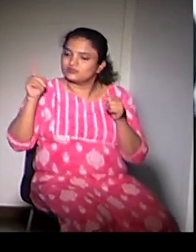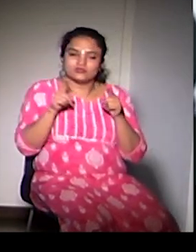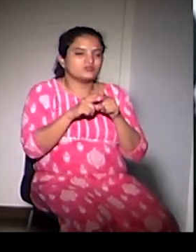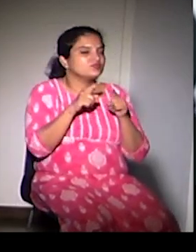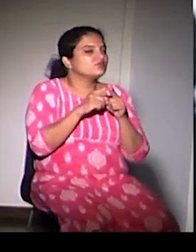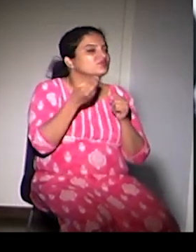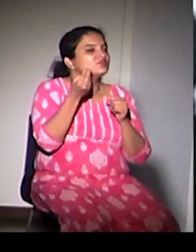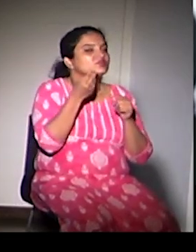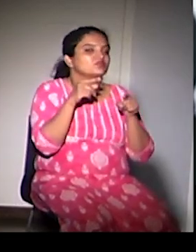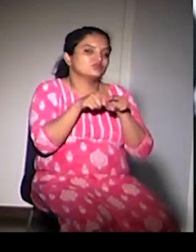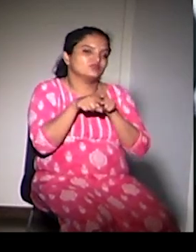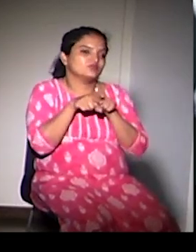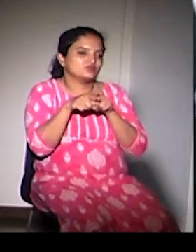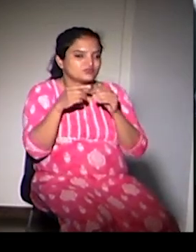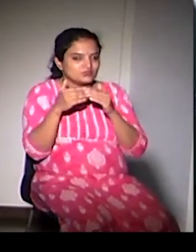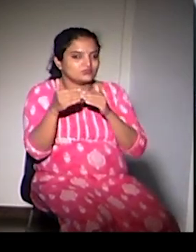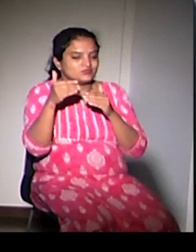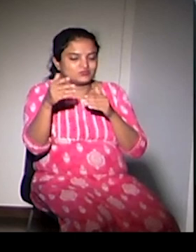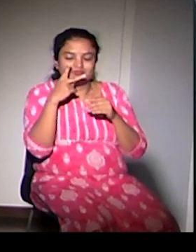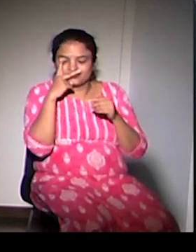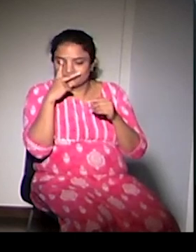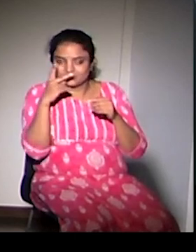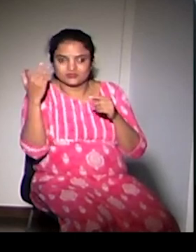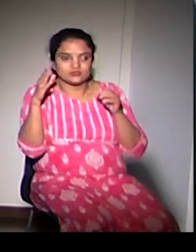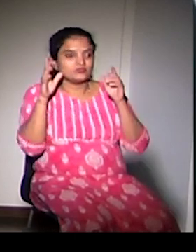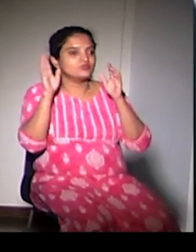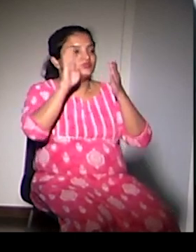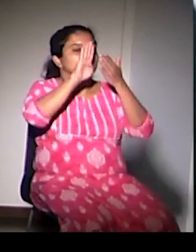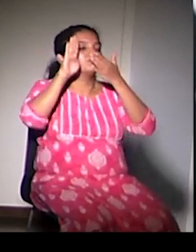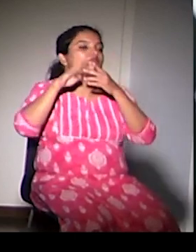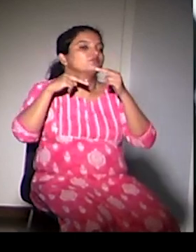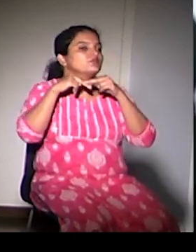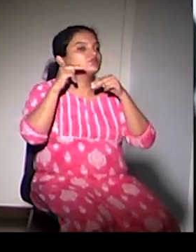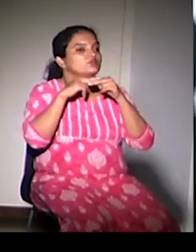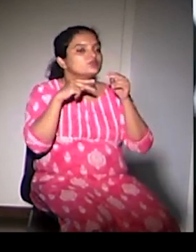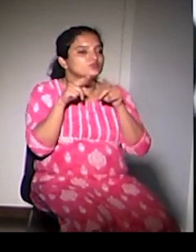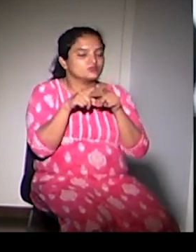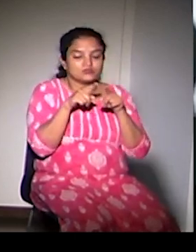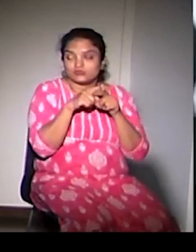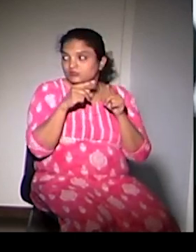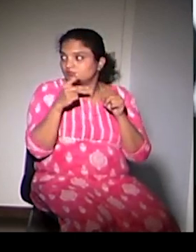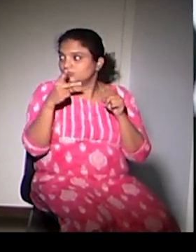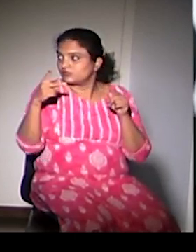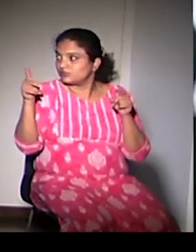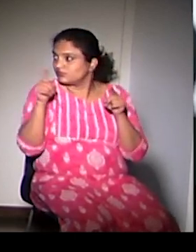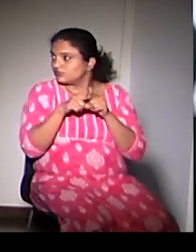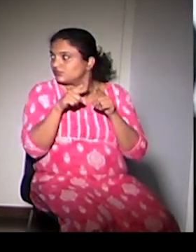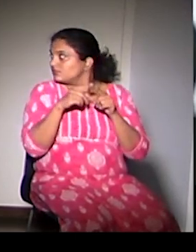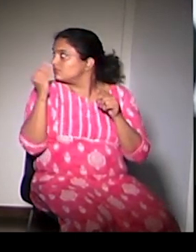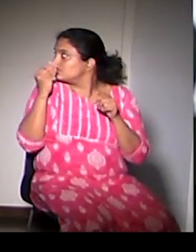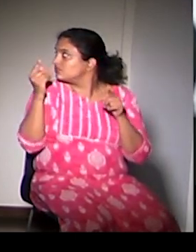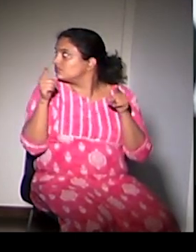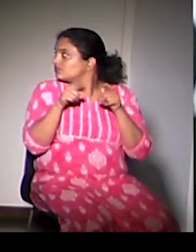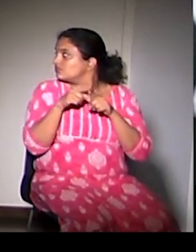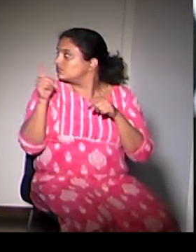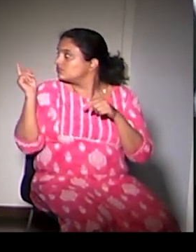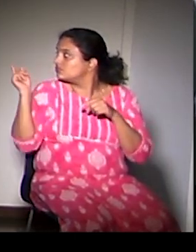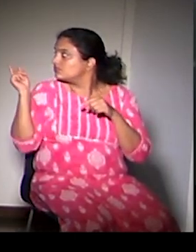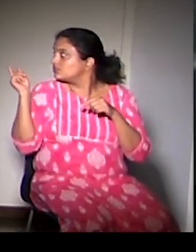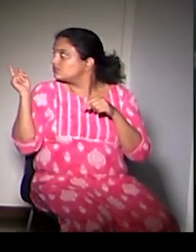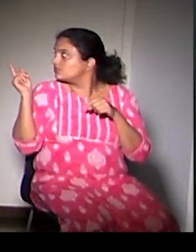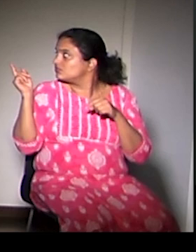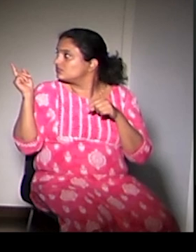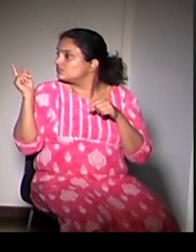examples still to be seen on the buildings. But a variation which is quite similar is what you see